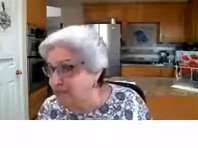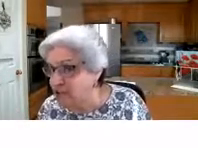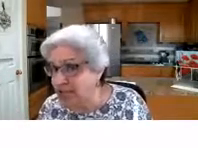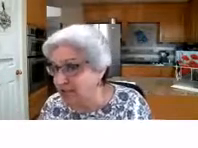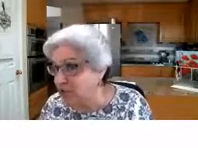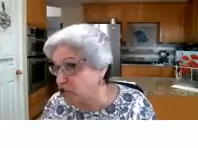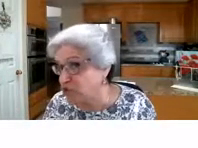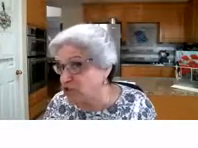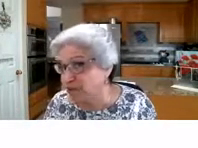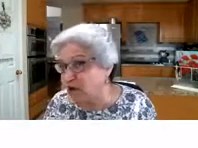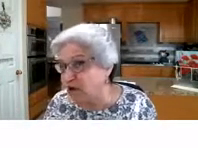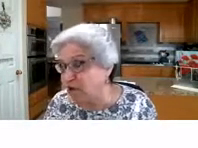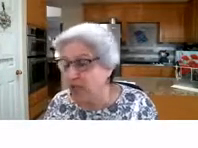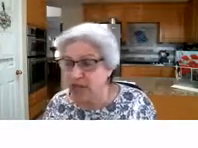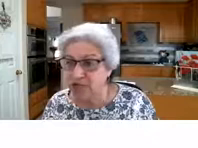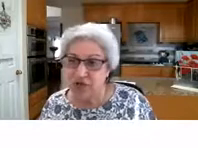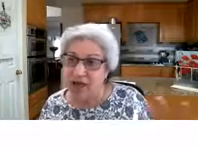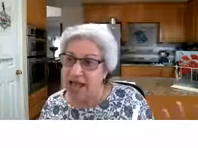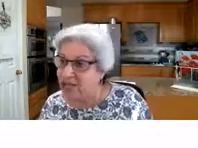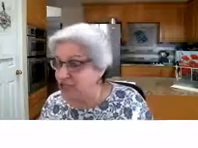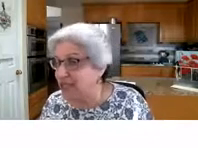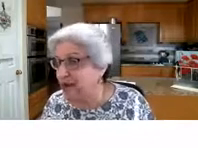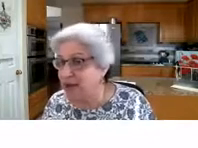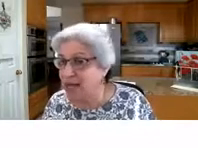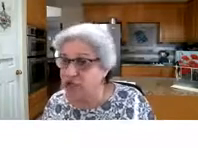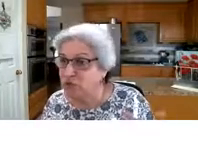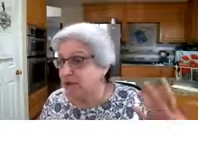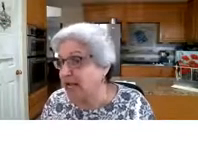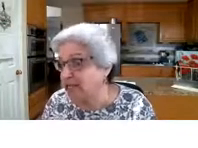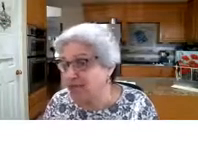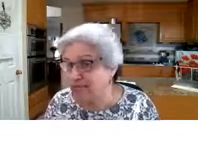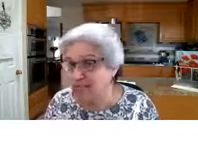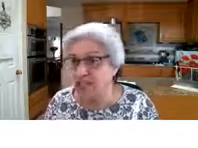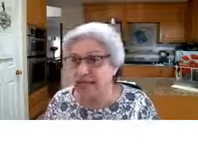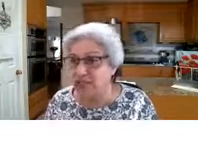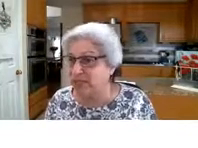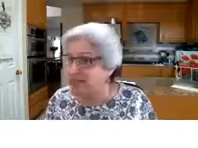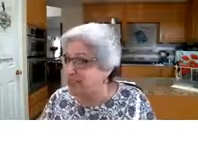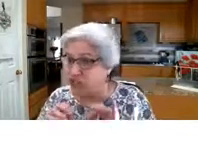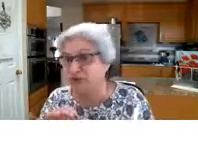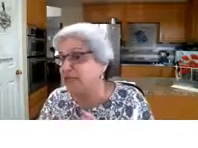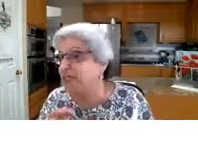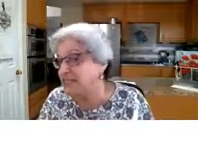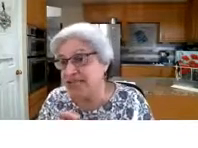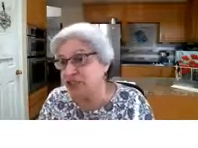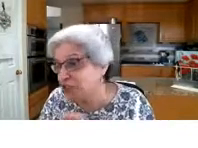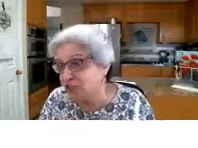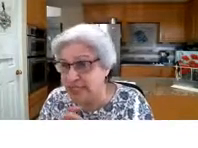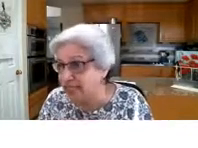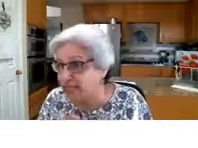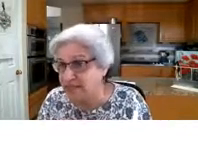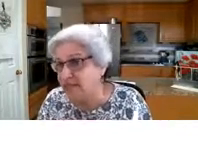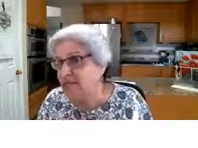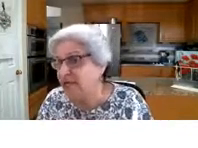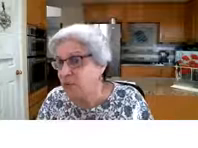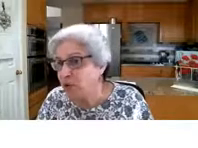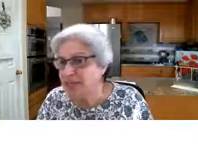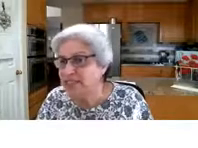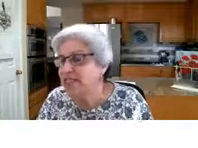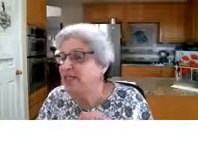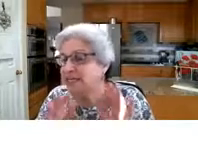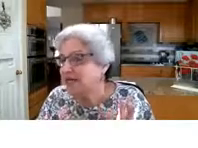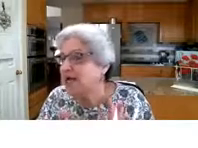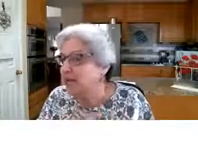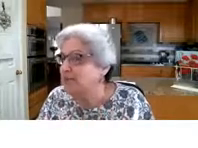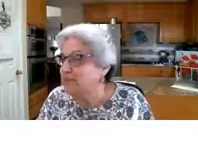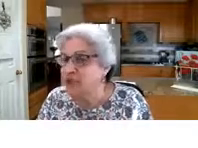for my shot number two tomorrow. So I actually got my little reminder message last week that said, don't forget to schedule your second